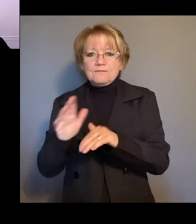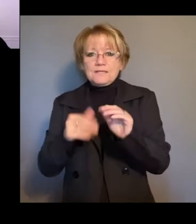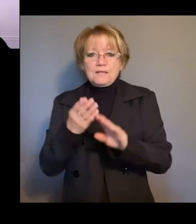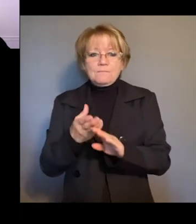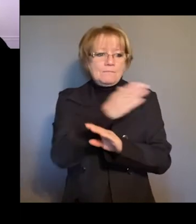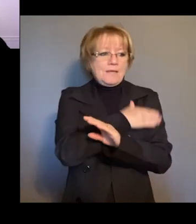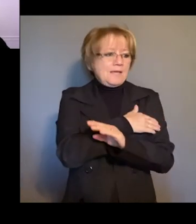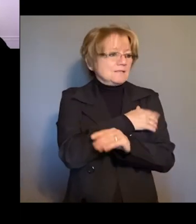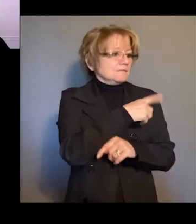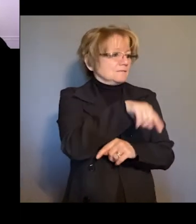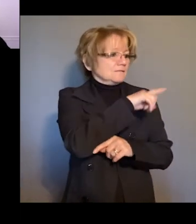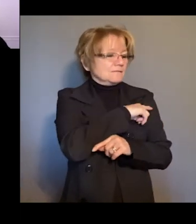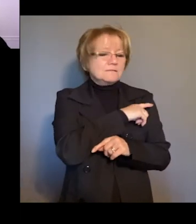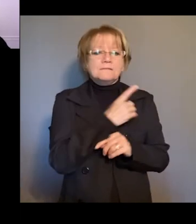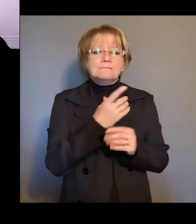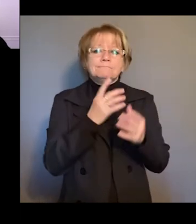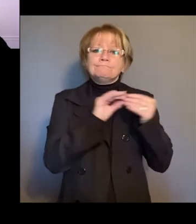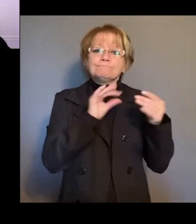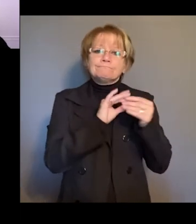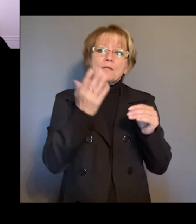this format is a little bit different.